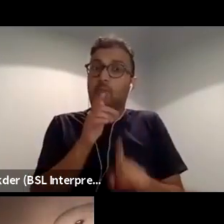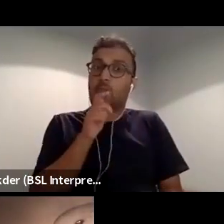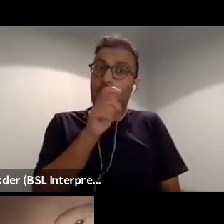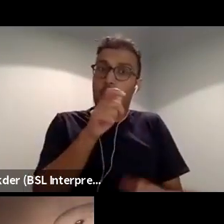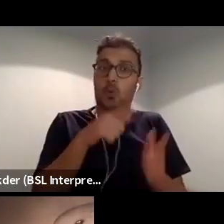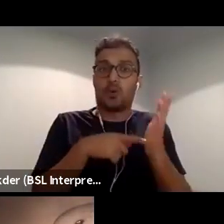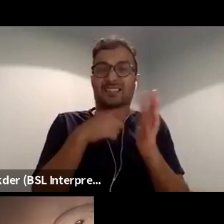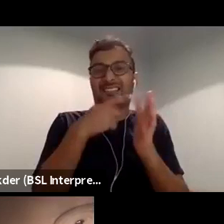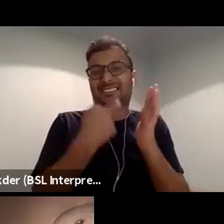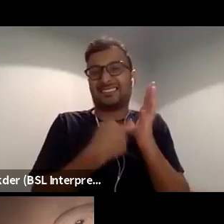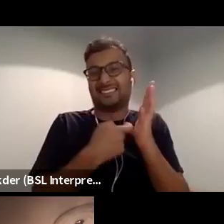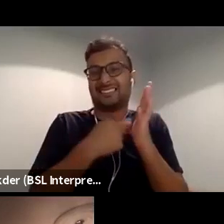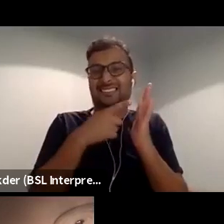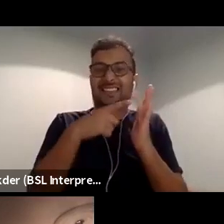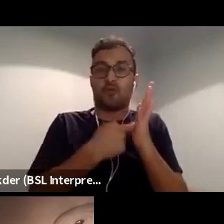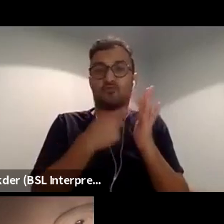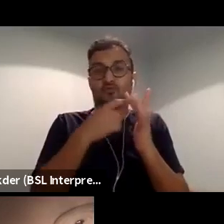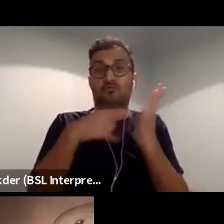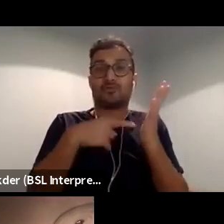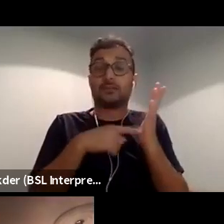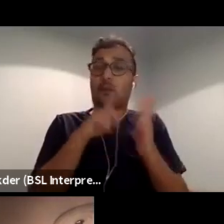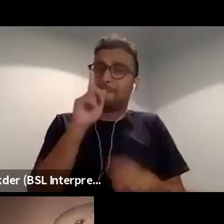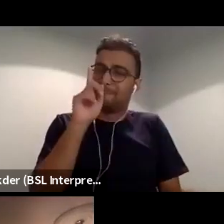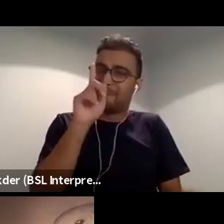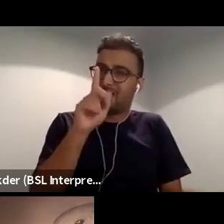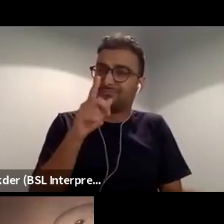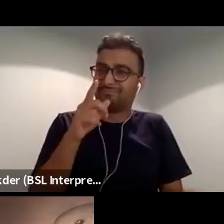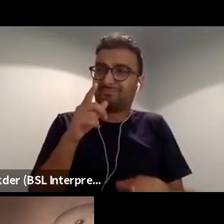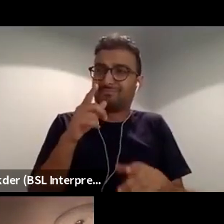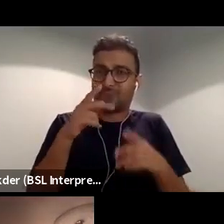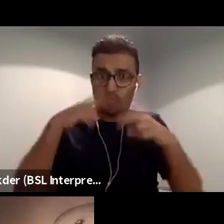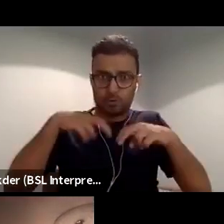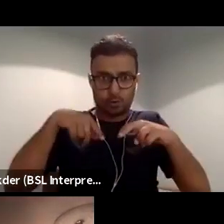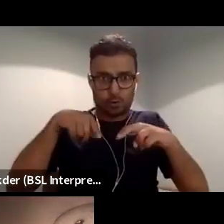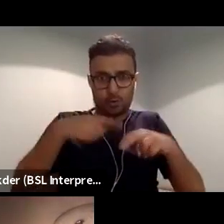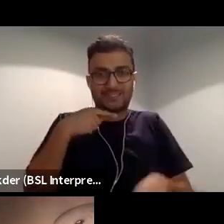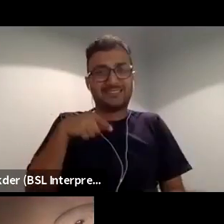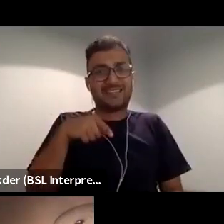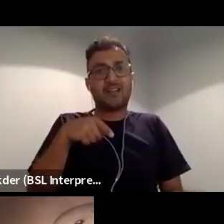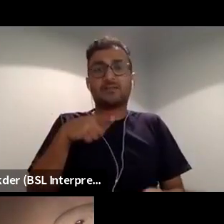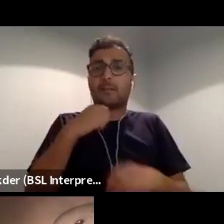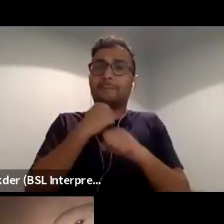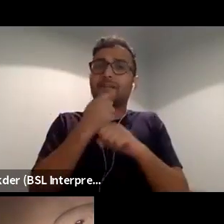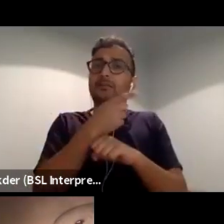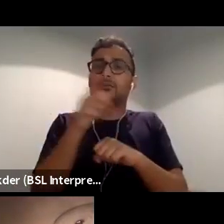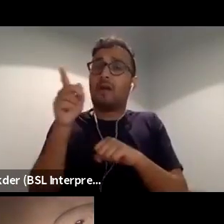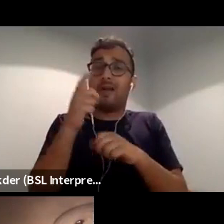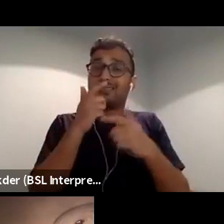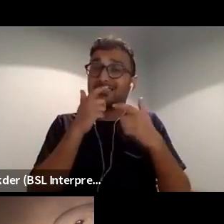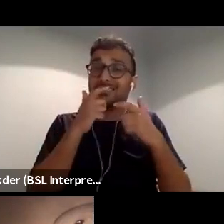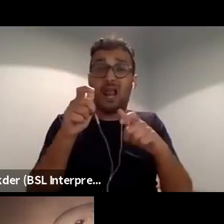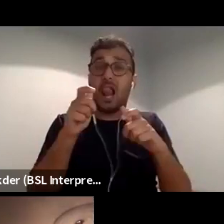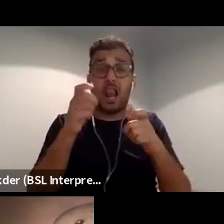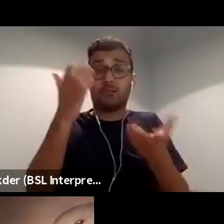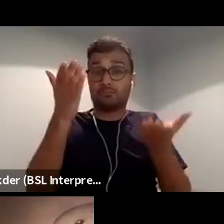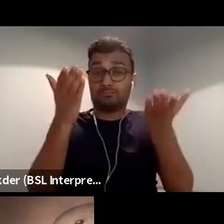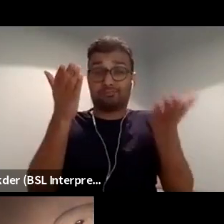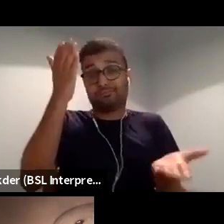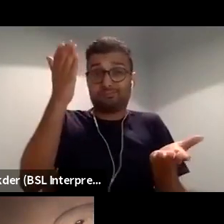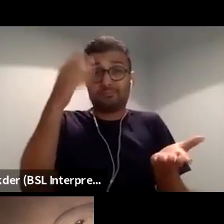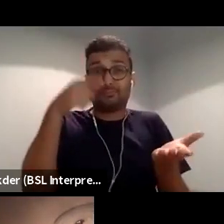have found, the media still disproportionately refers or uses the